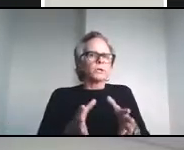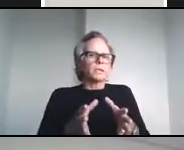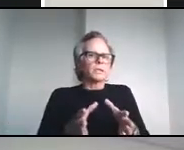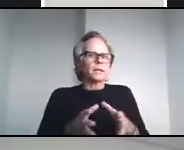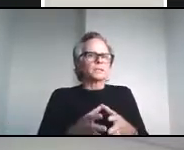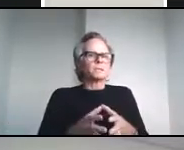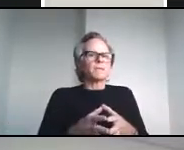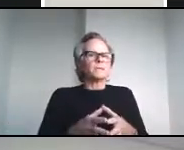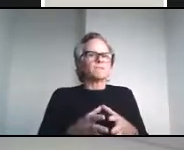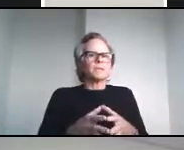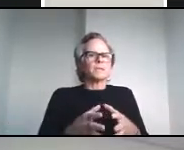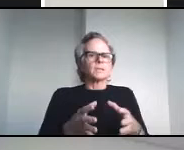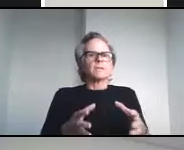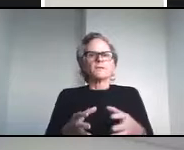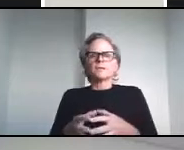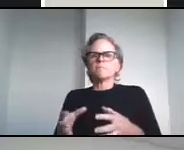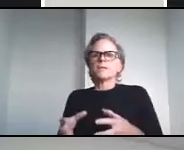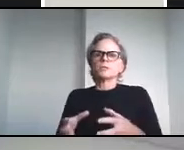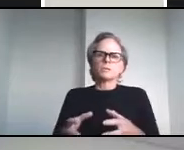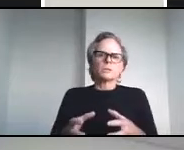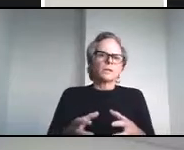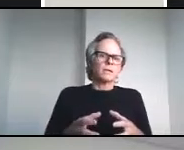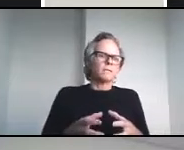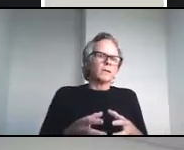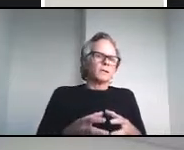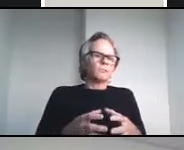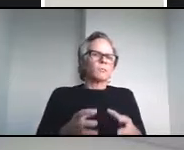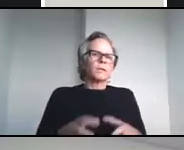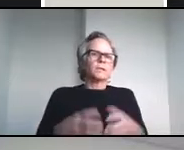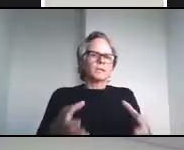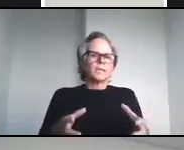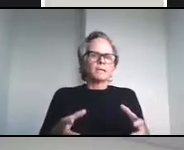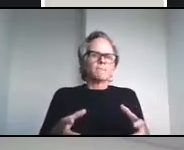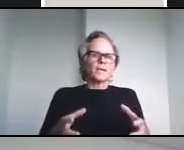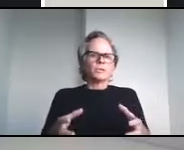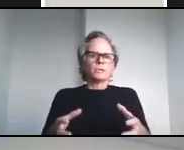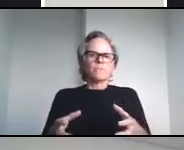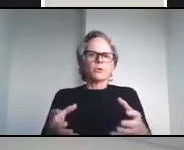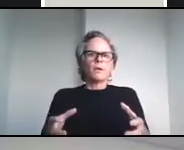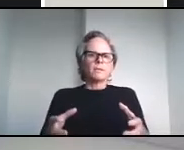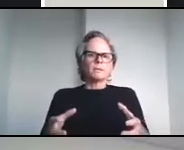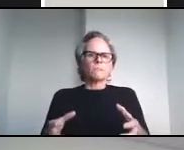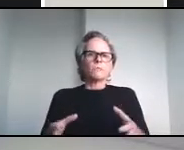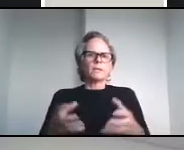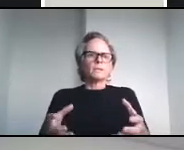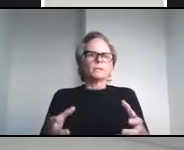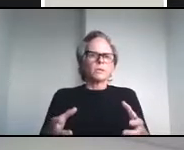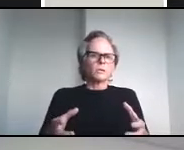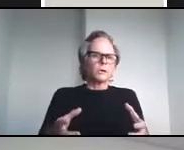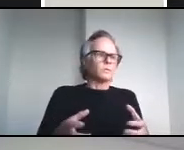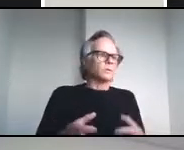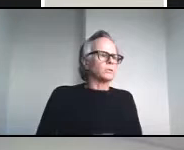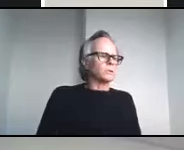There's really not a space of any significant dimension to kind of really take advantage of the programming that really